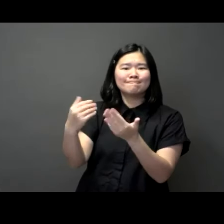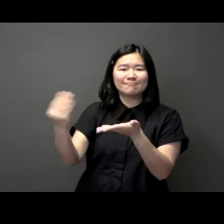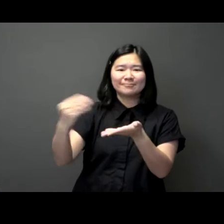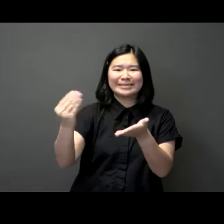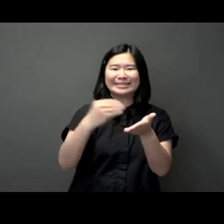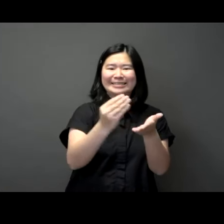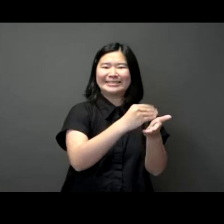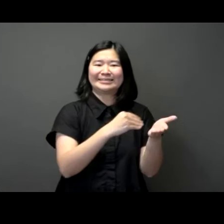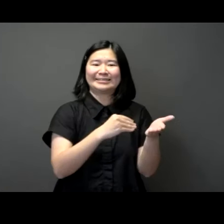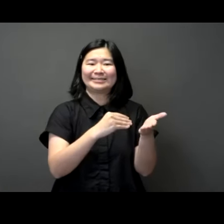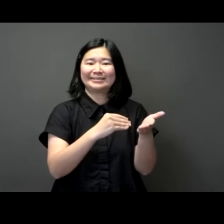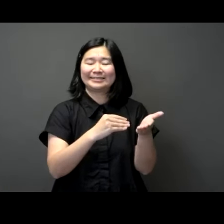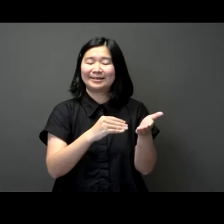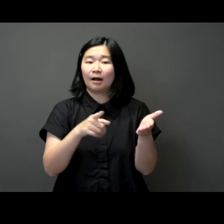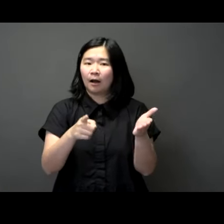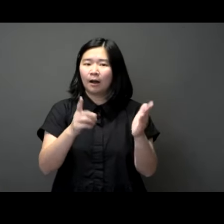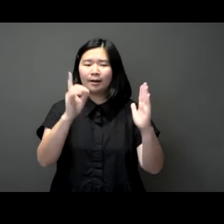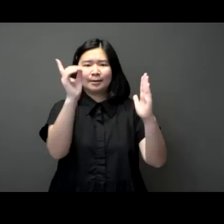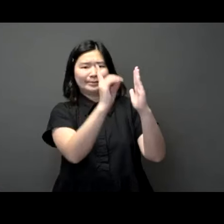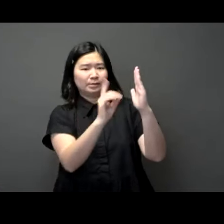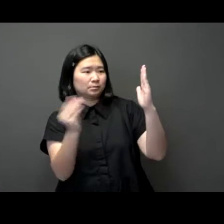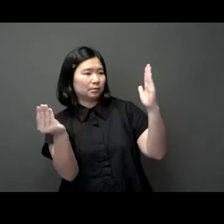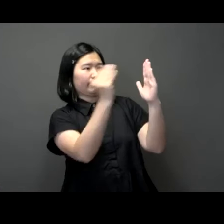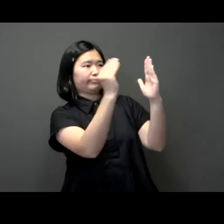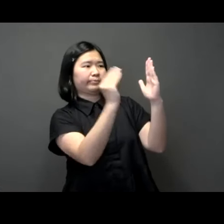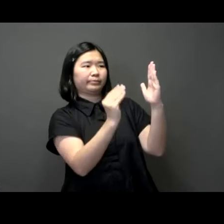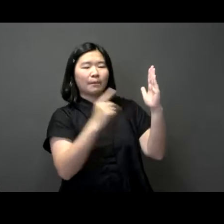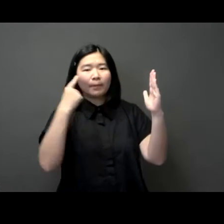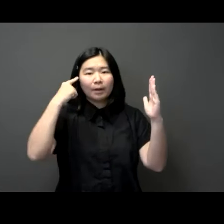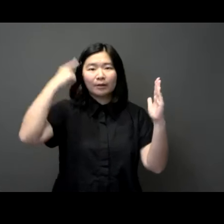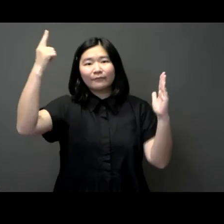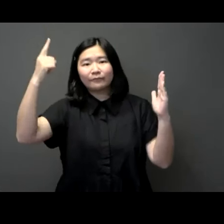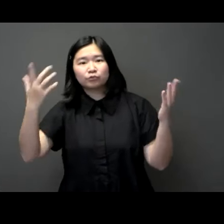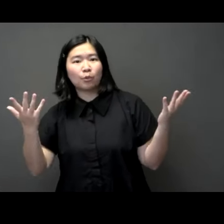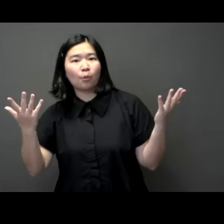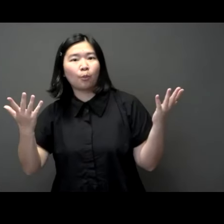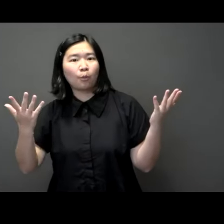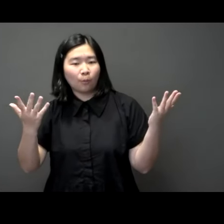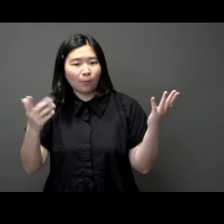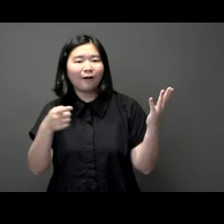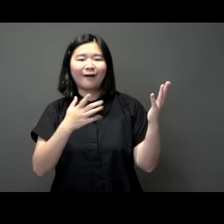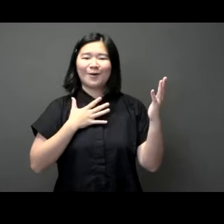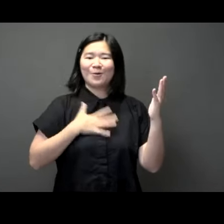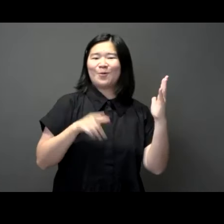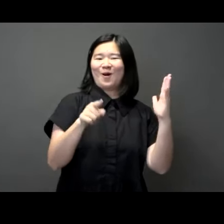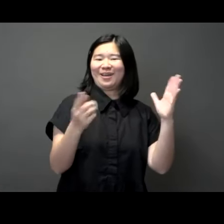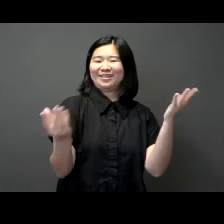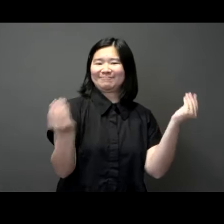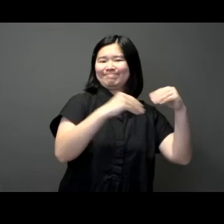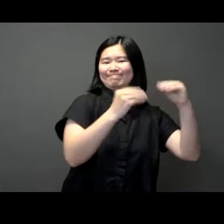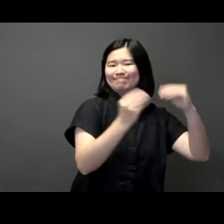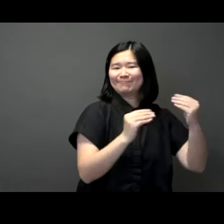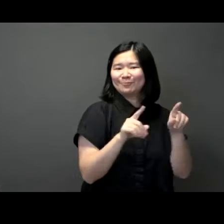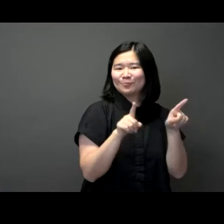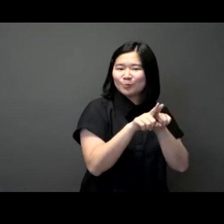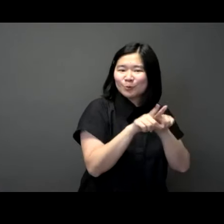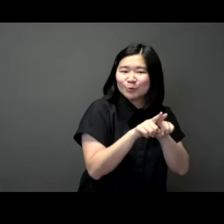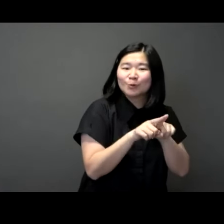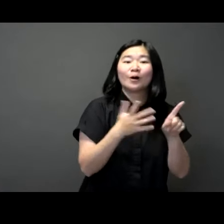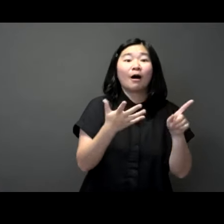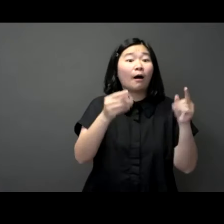resources and actions are distributed fairly and effectively, promoting a sustained positive impact across our region.